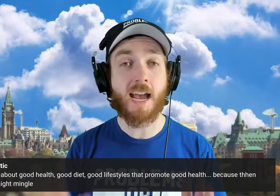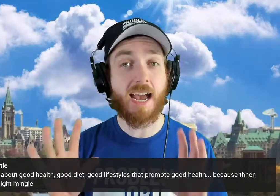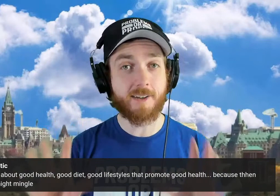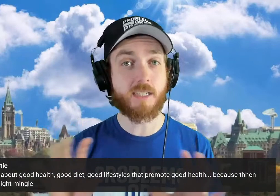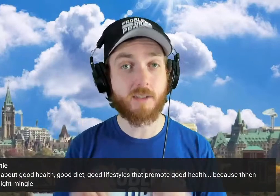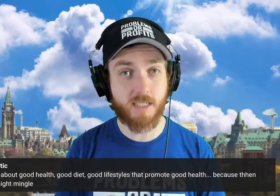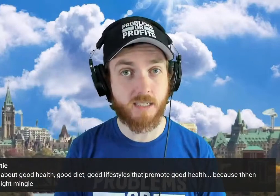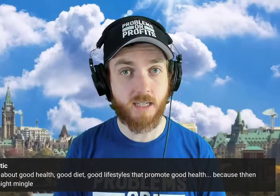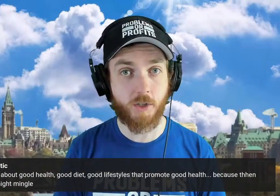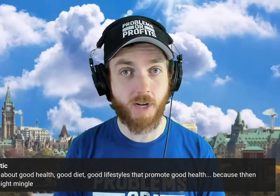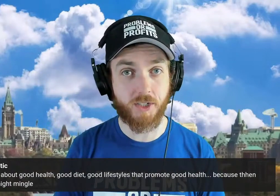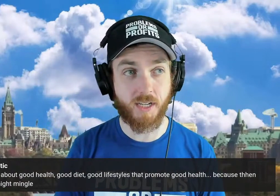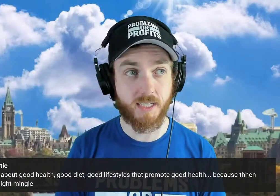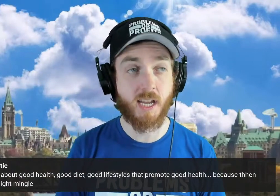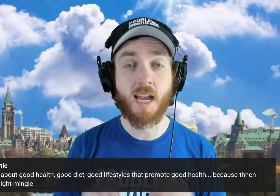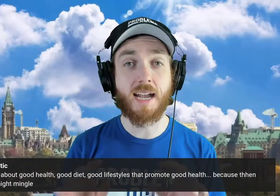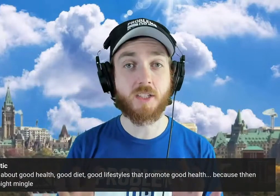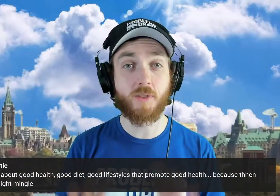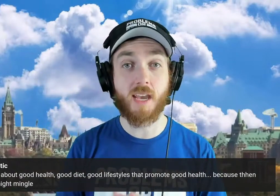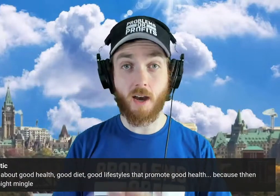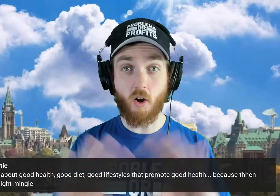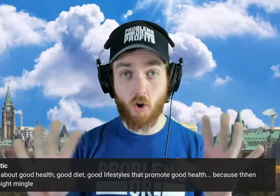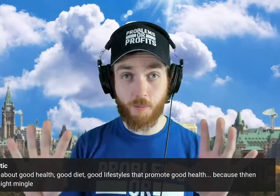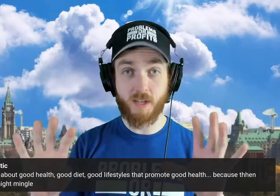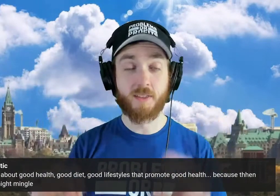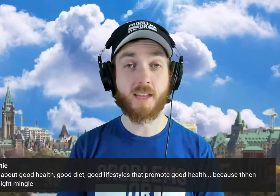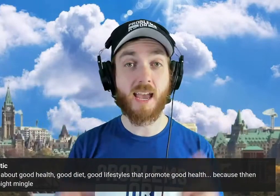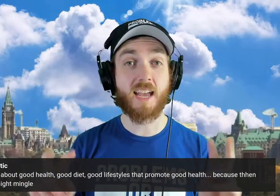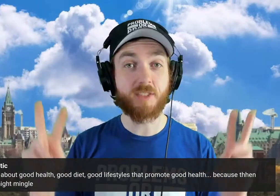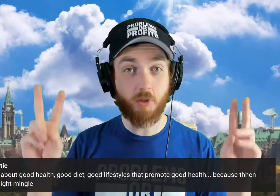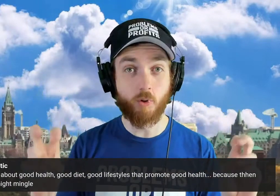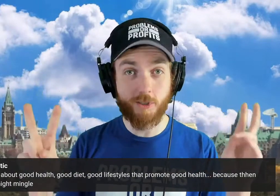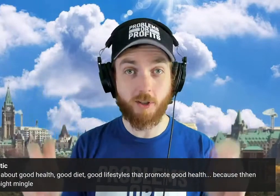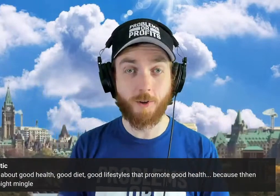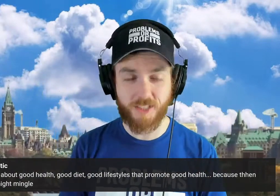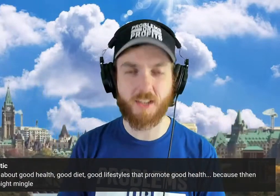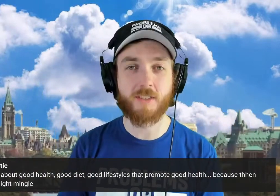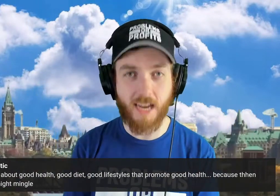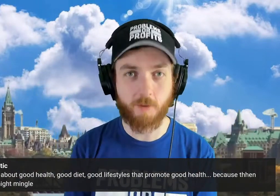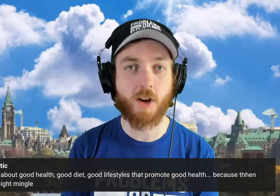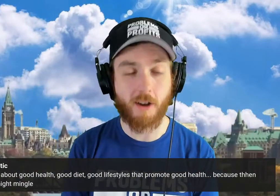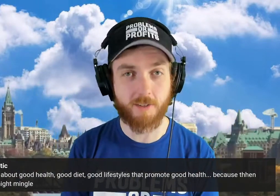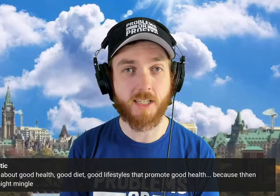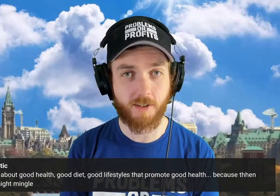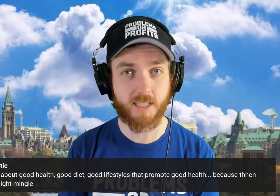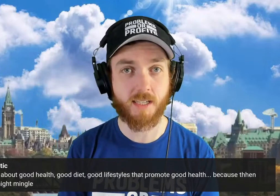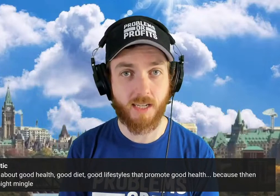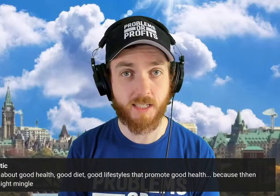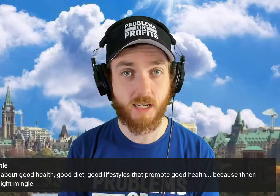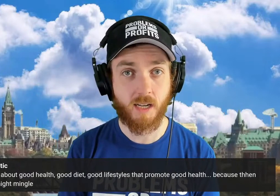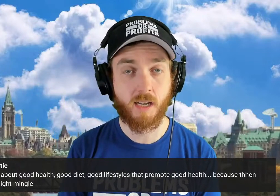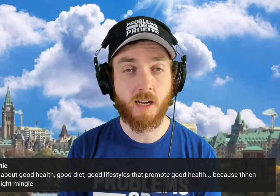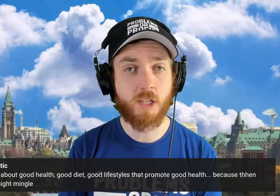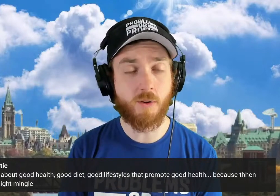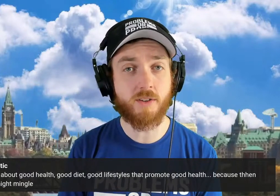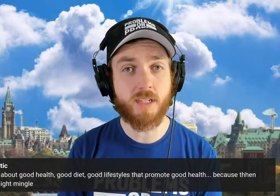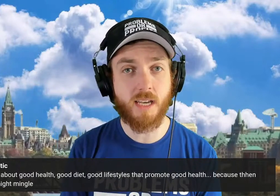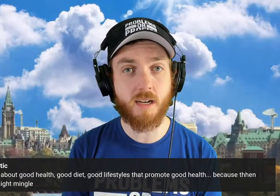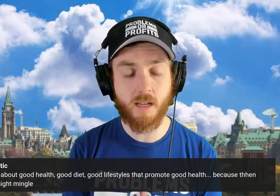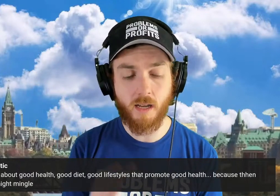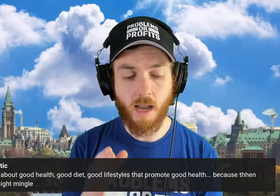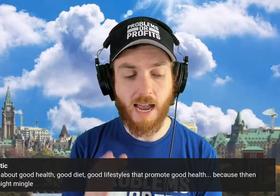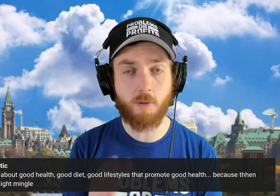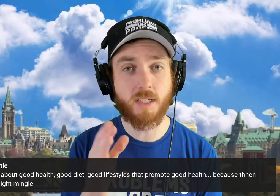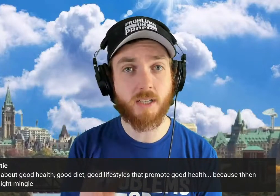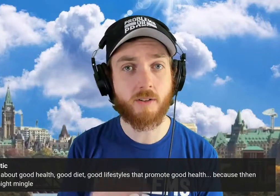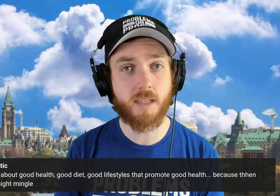us how serious the situation is. And so they hope that, hey, if schools close, they'll now know how serious it is. Do you